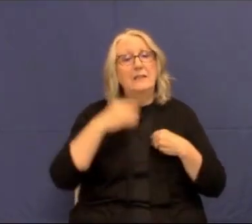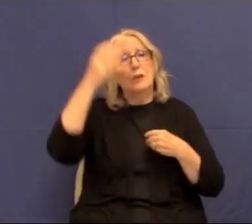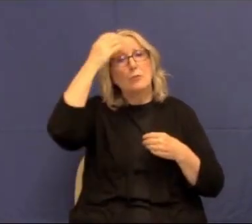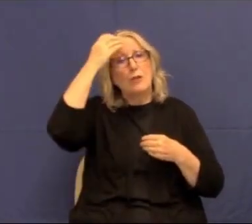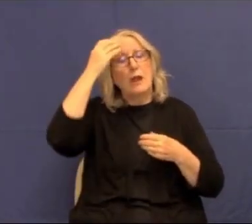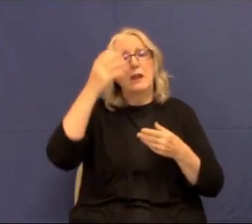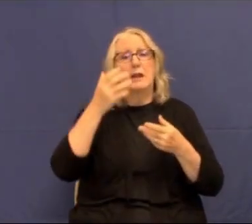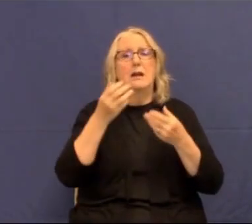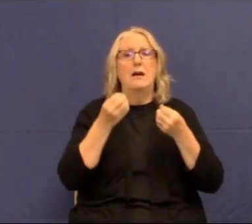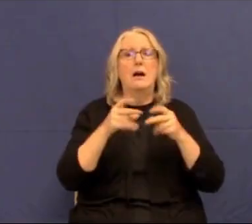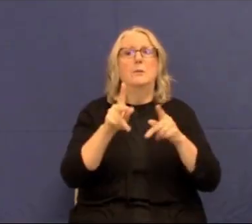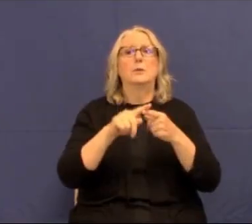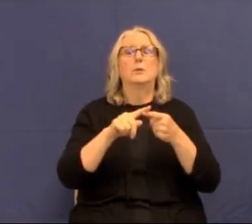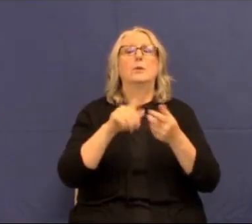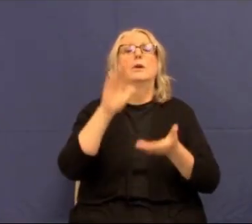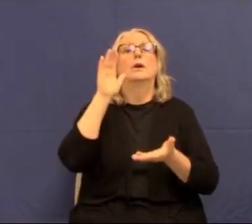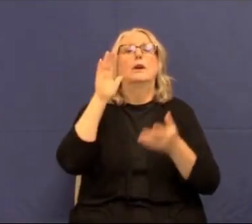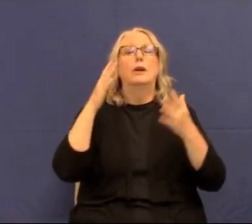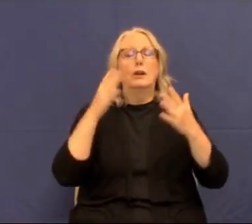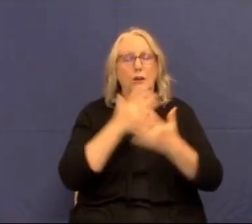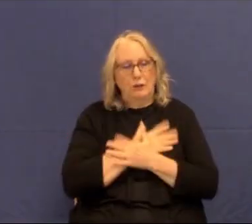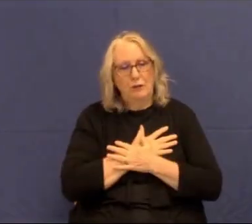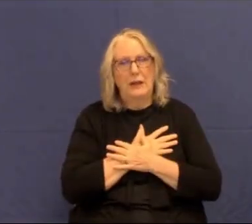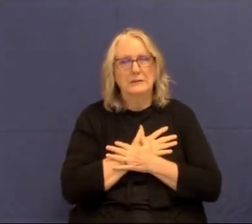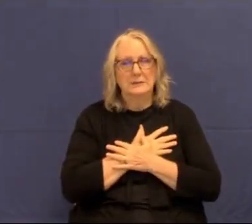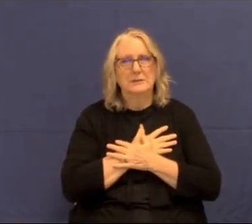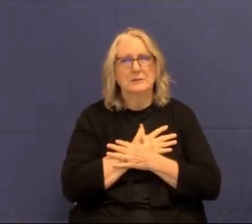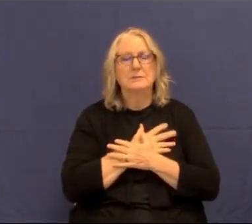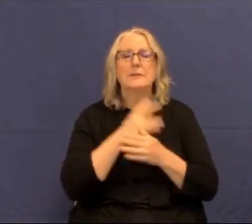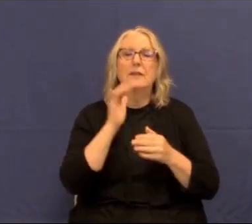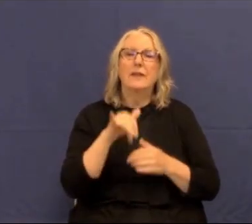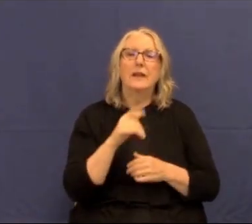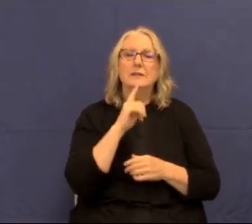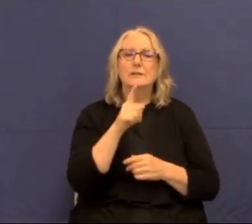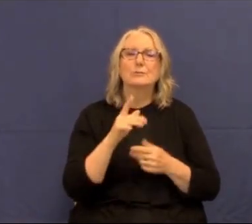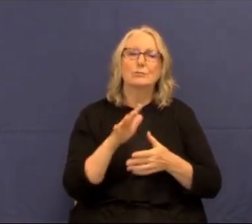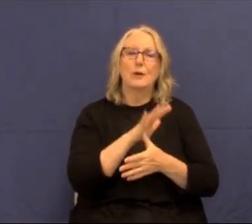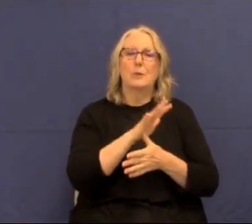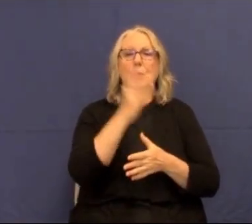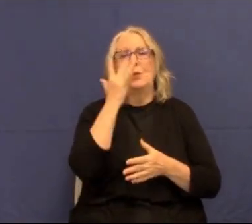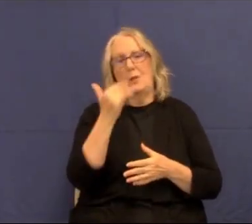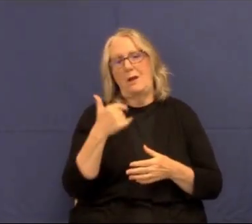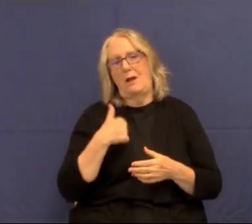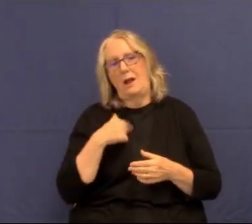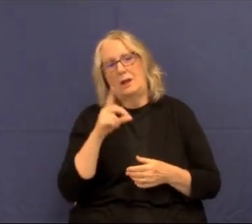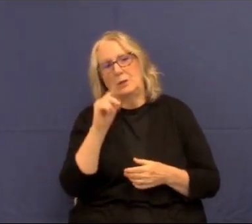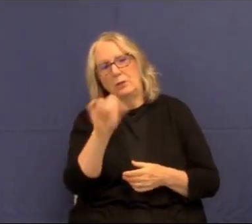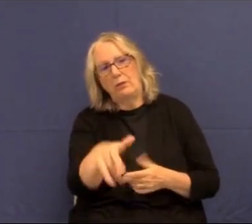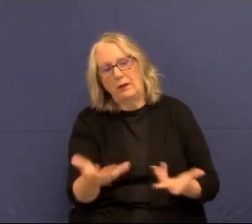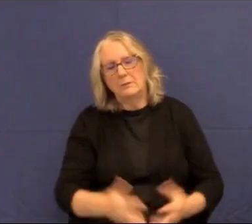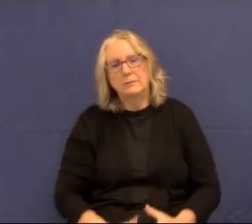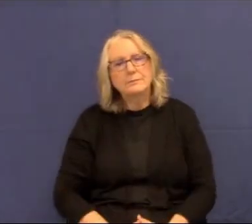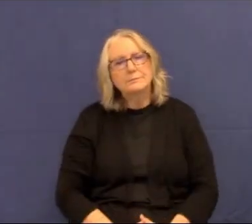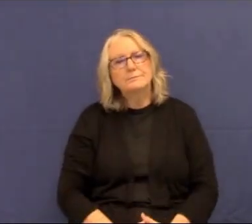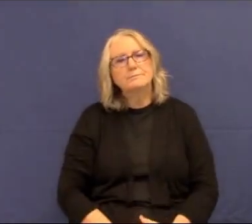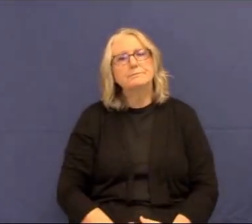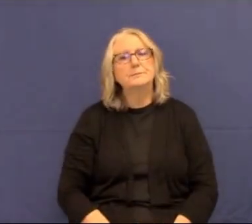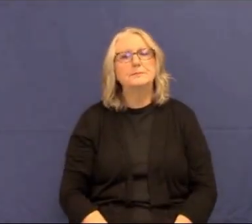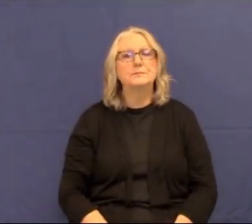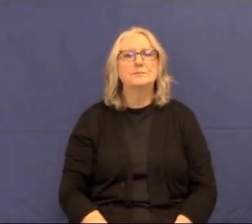just gives my brain a chance to relax. And so that's that's primarily ideally why I